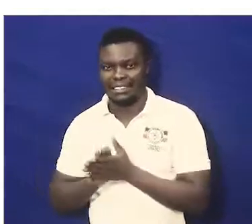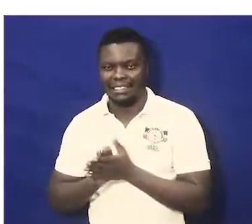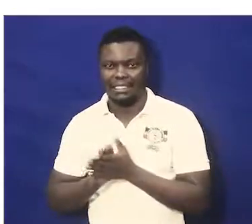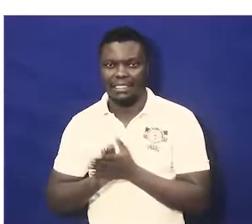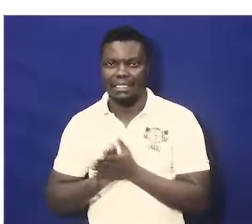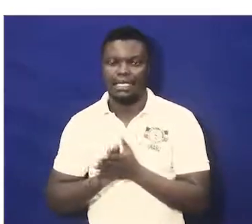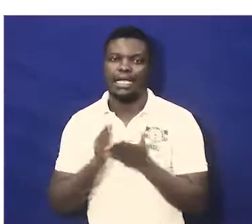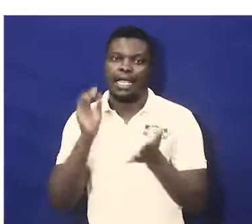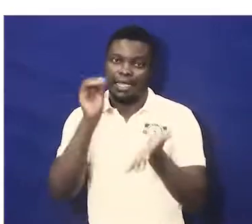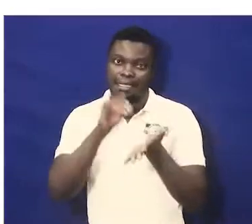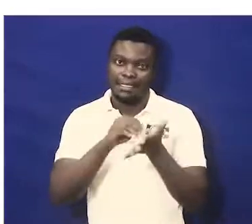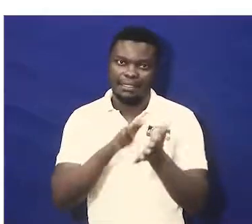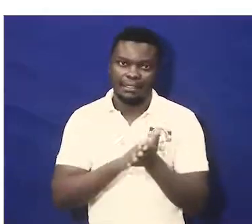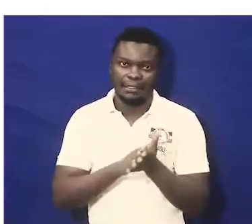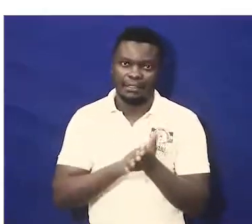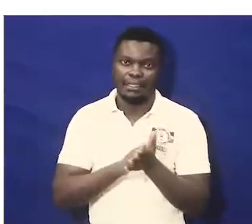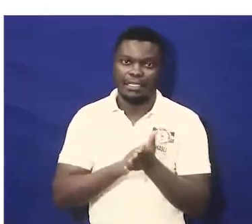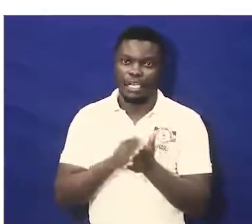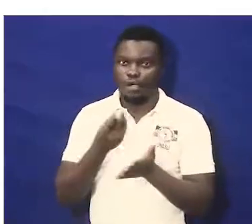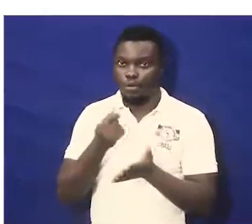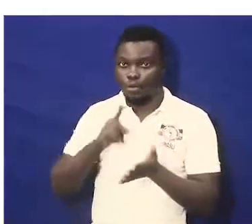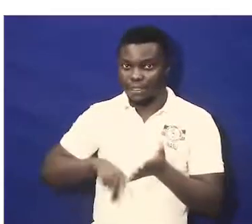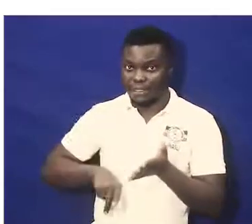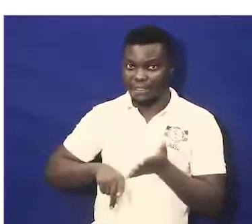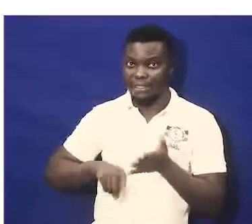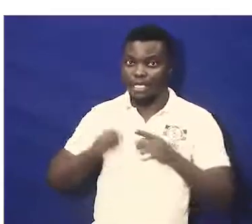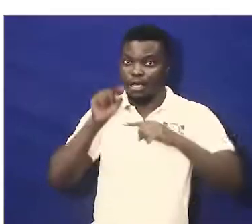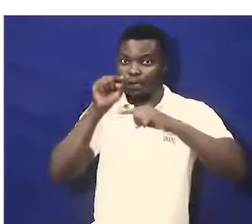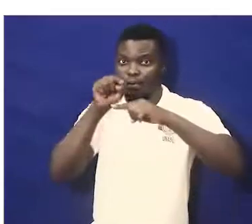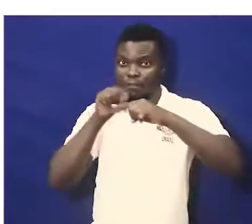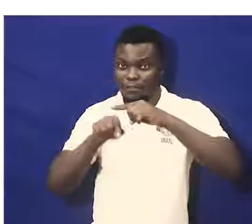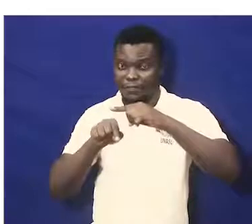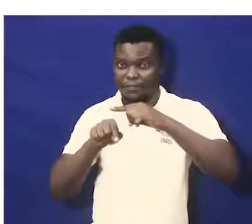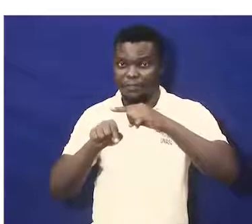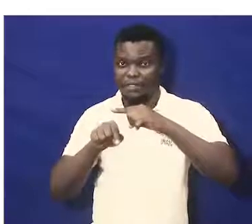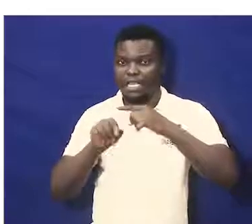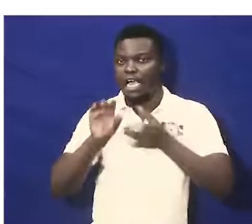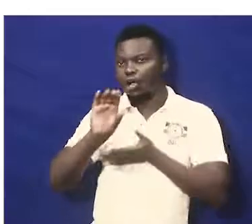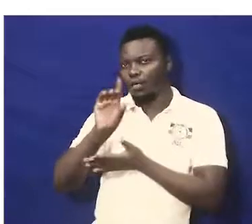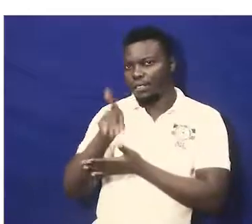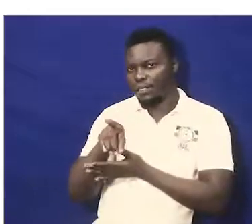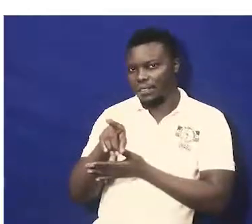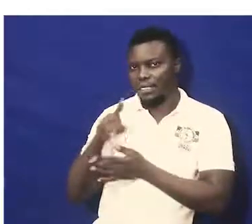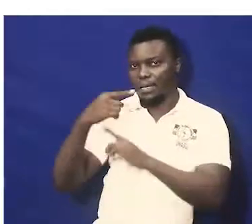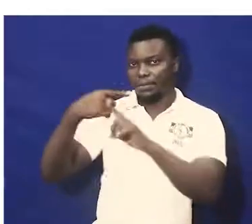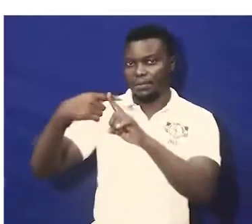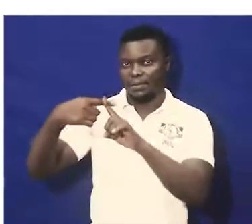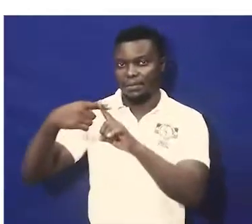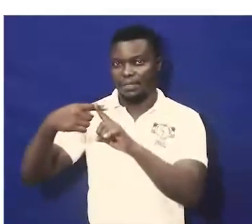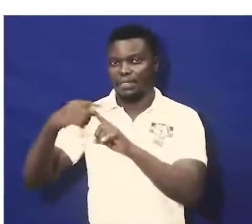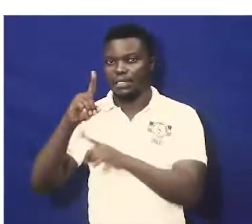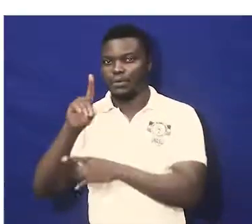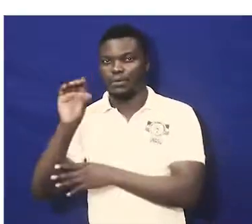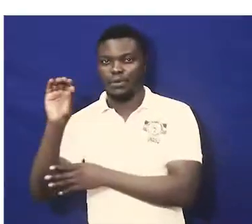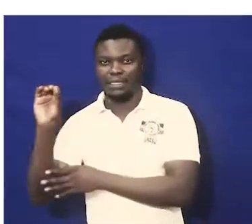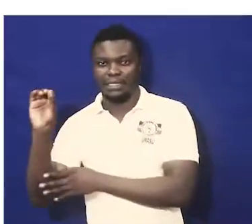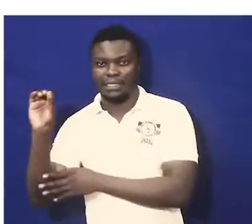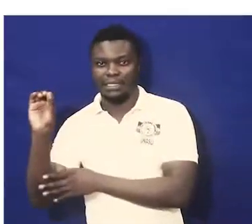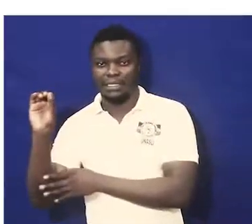It is profit divided by cost price multiplied by